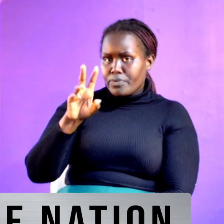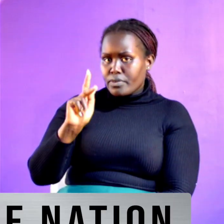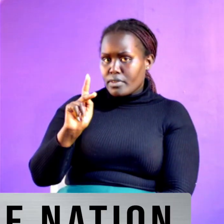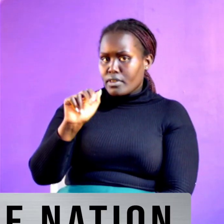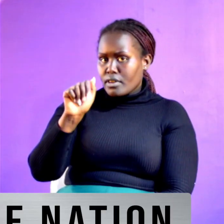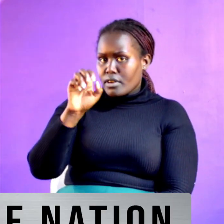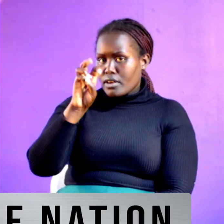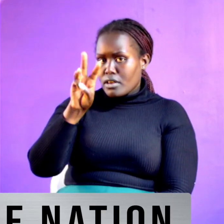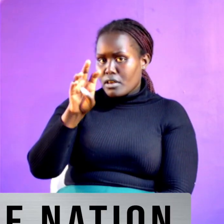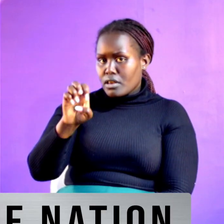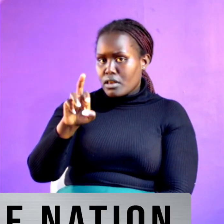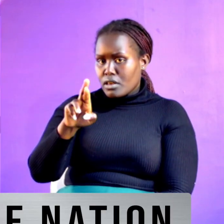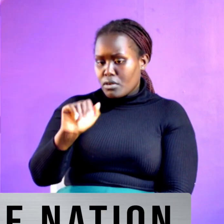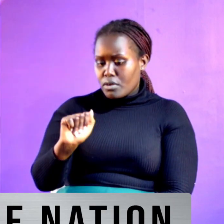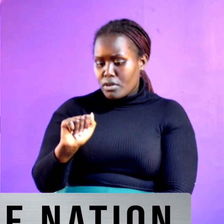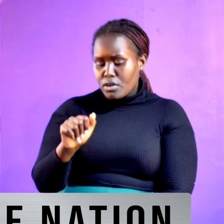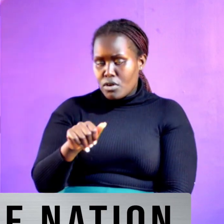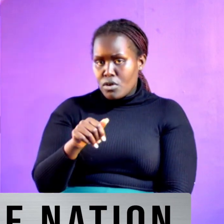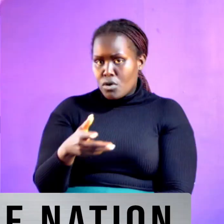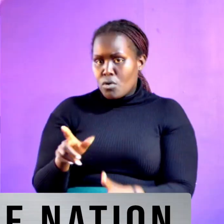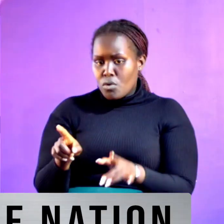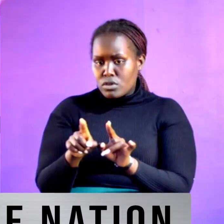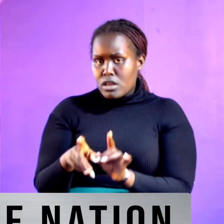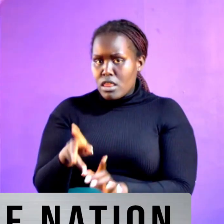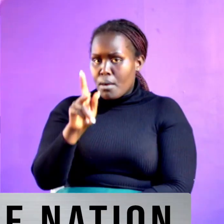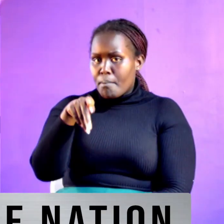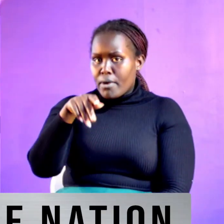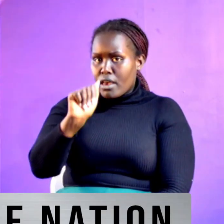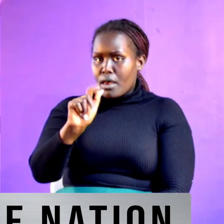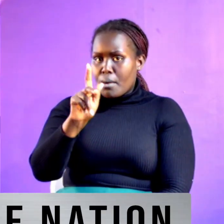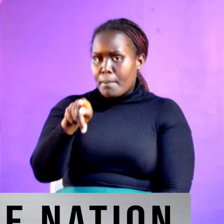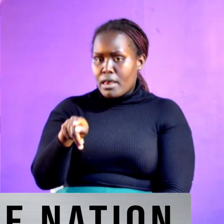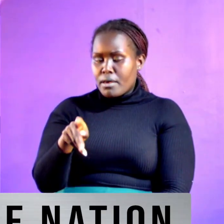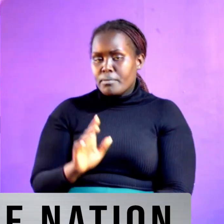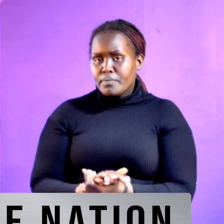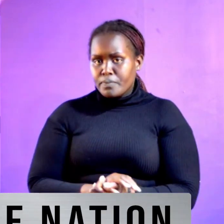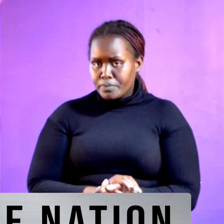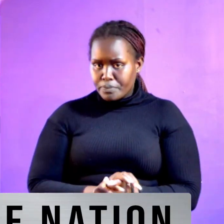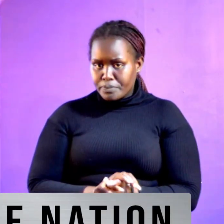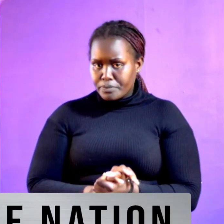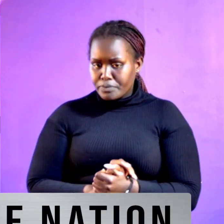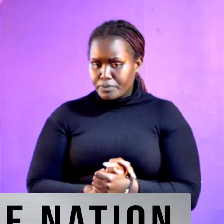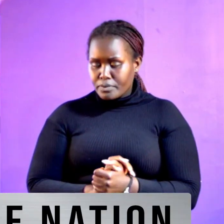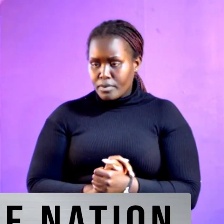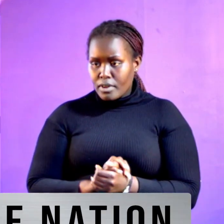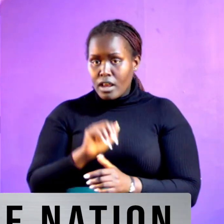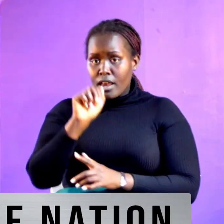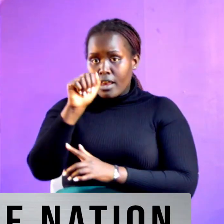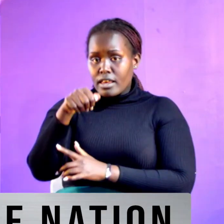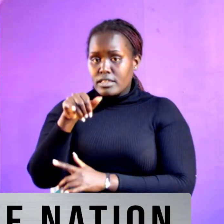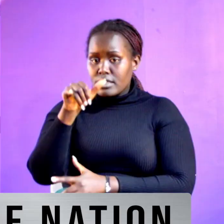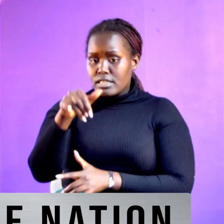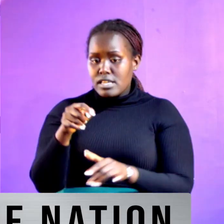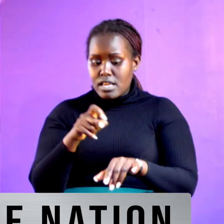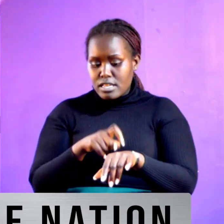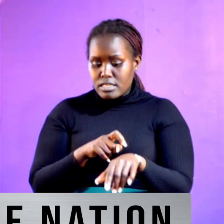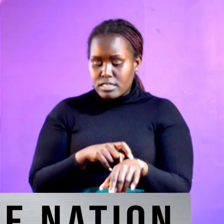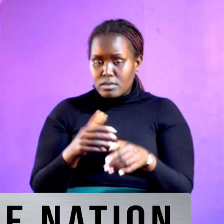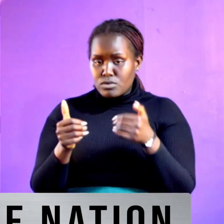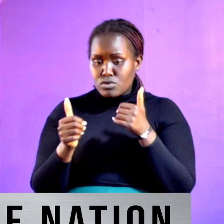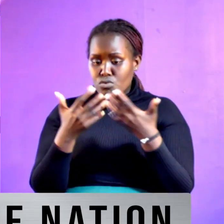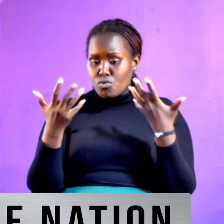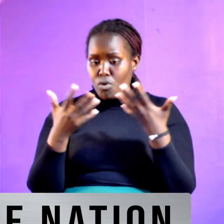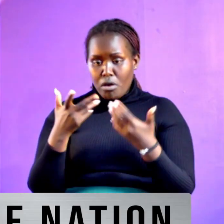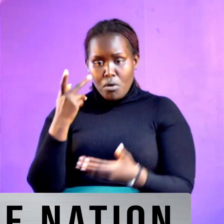also the PLP, the People Liberation Party. Yes. Yeah. Yes. So, yeah, it is during these times that we